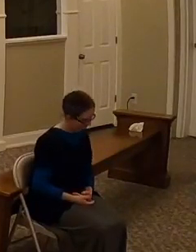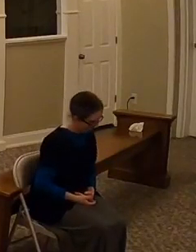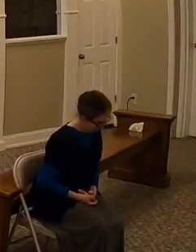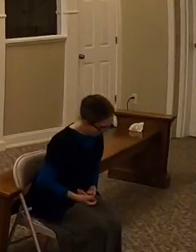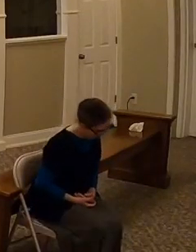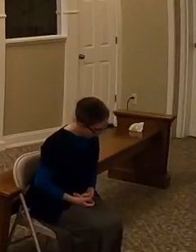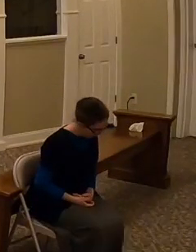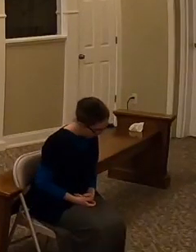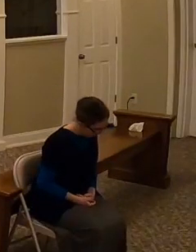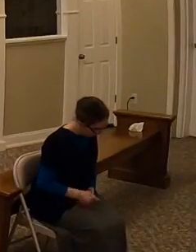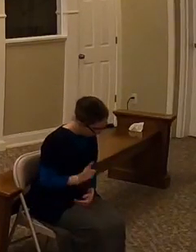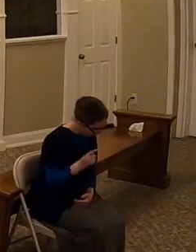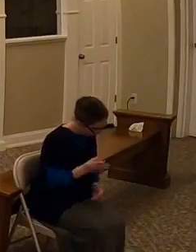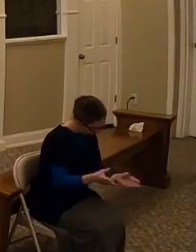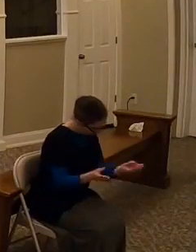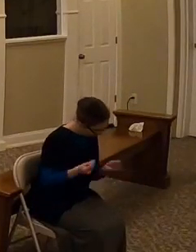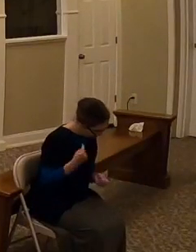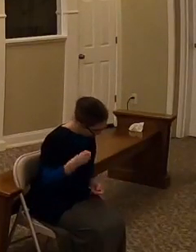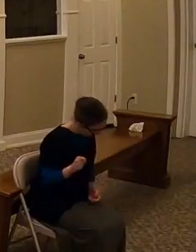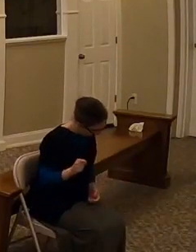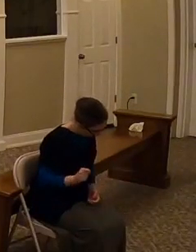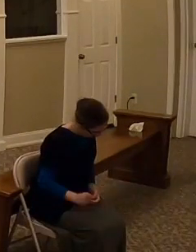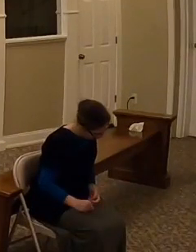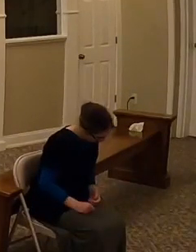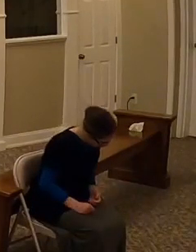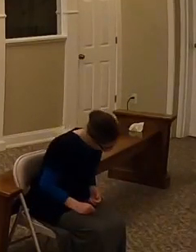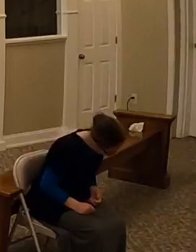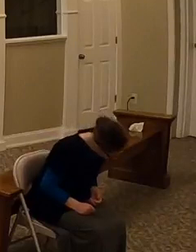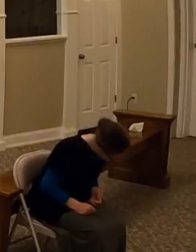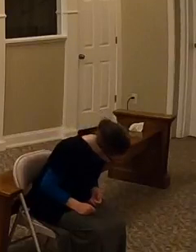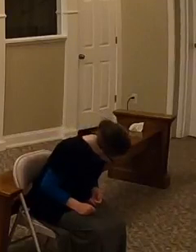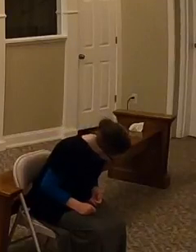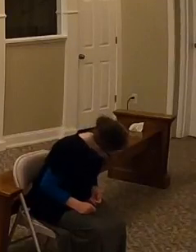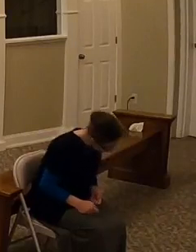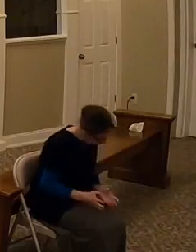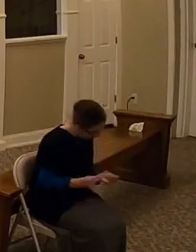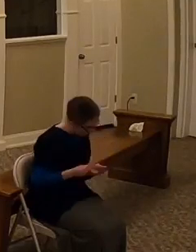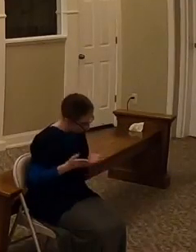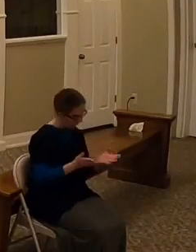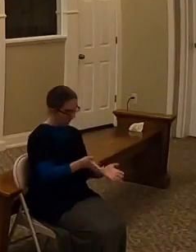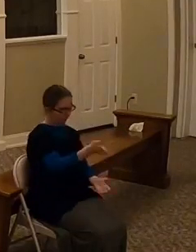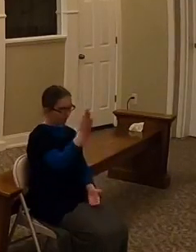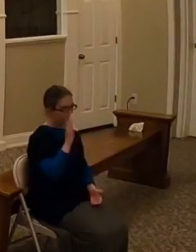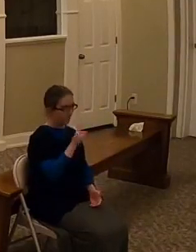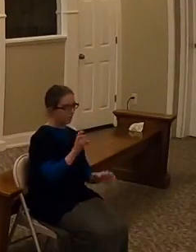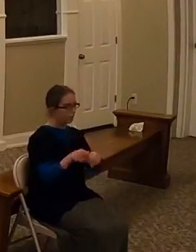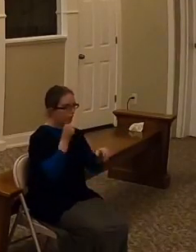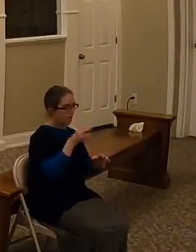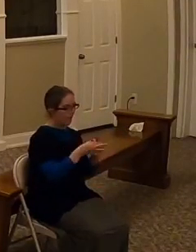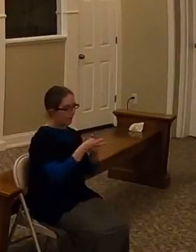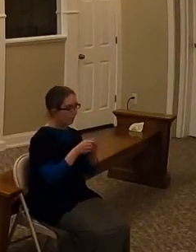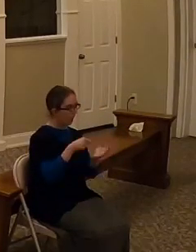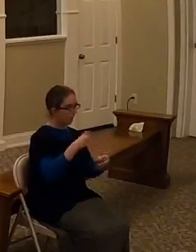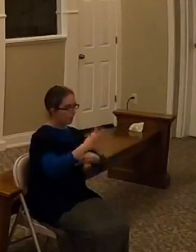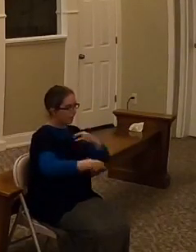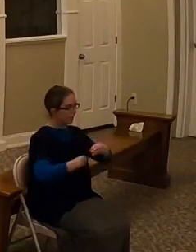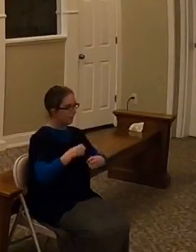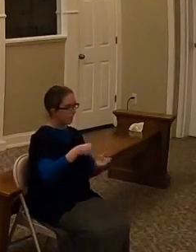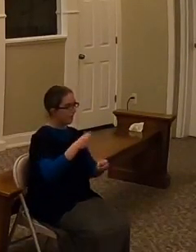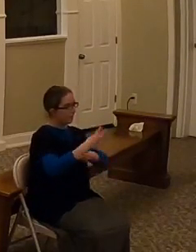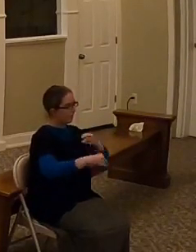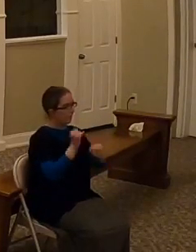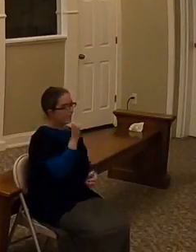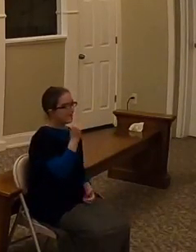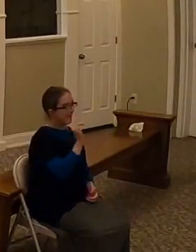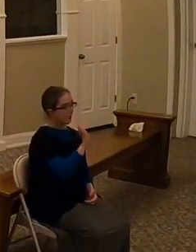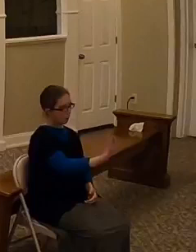Hallelujah. Once you've received the gift of the Holy Ghost, once you've received the gift of God in your life, you don't belong to this world anymore. This world is not